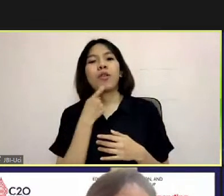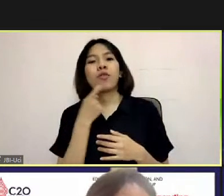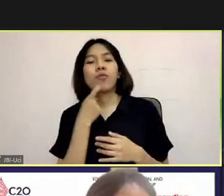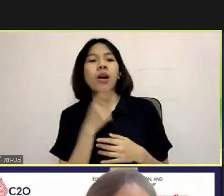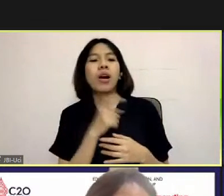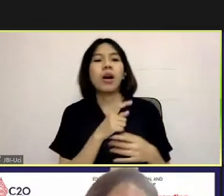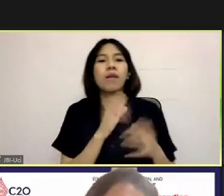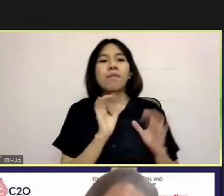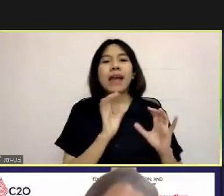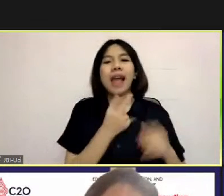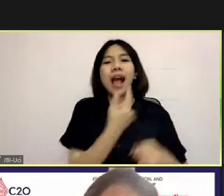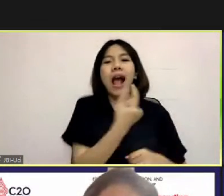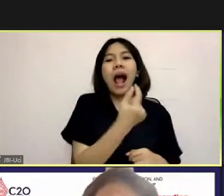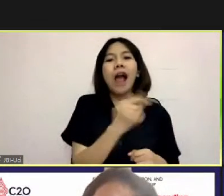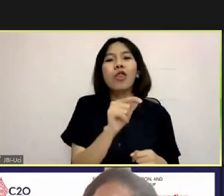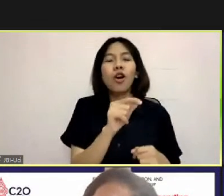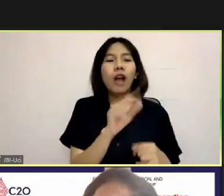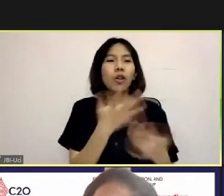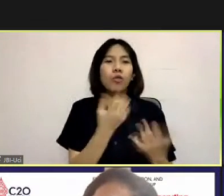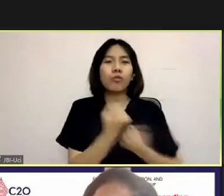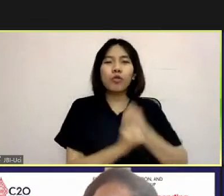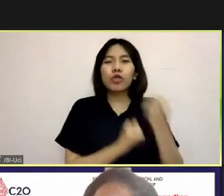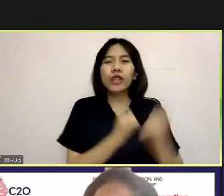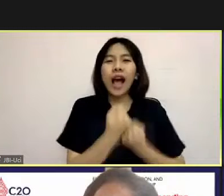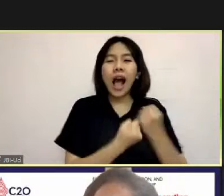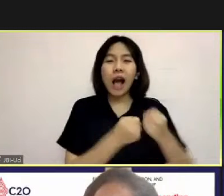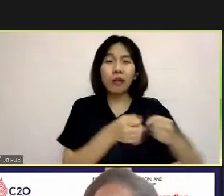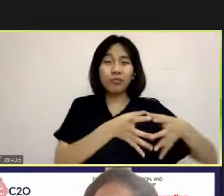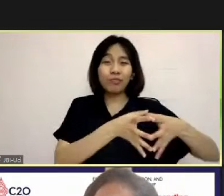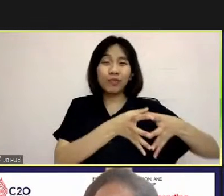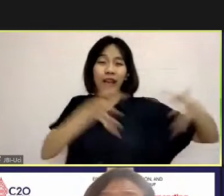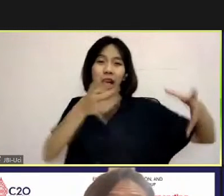which is related to the